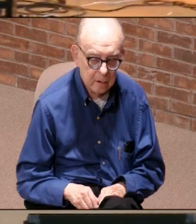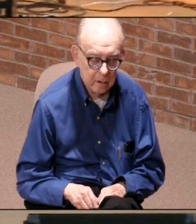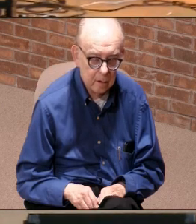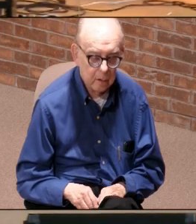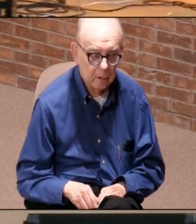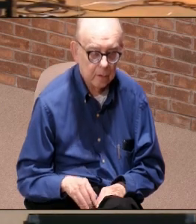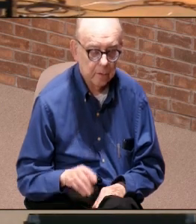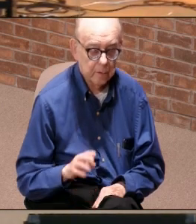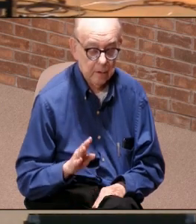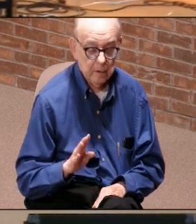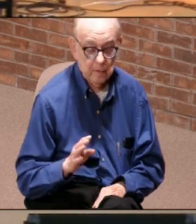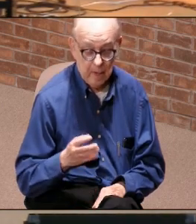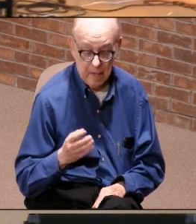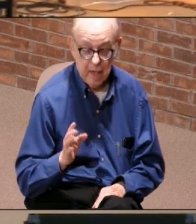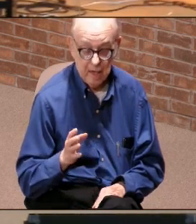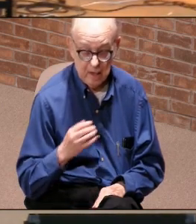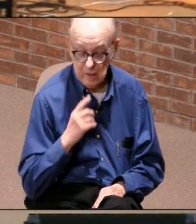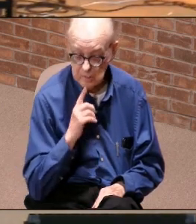Being a parent,